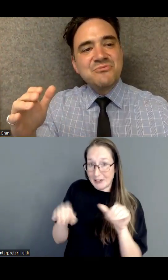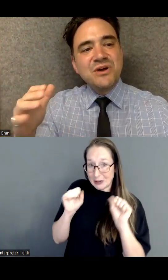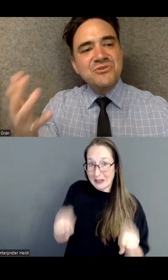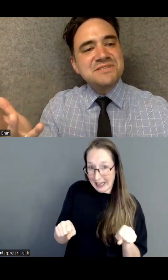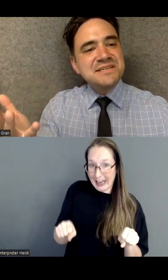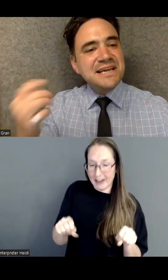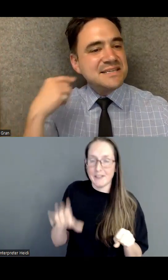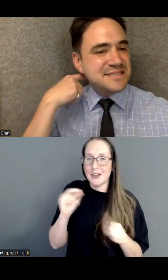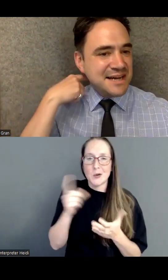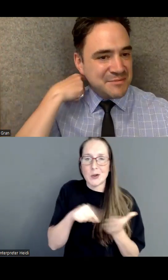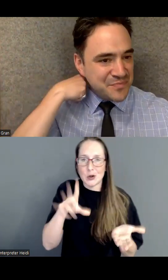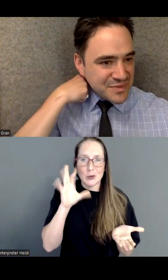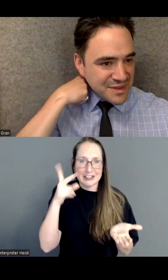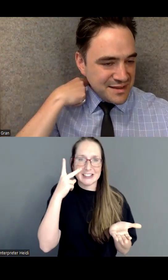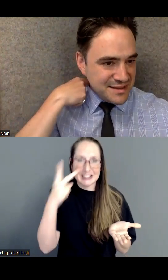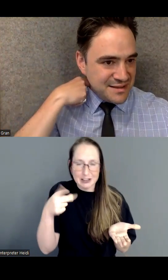And what you would see is